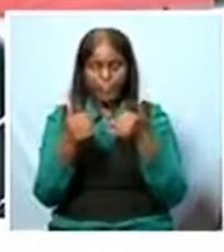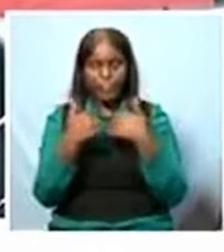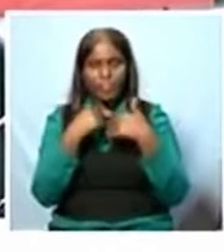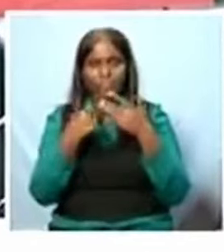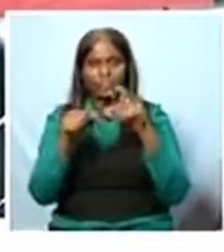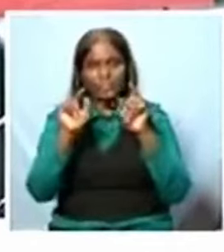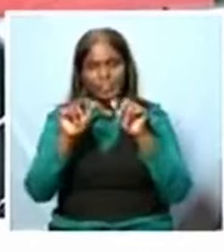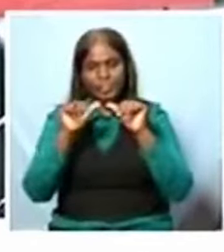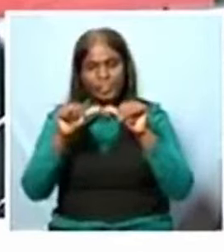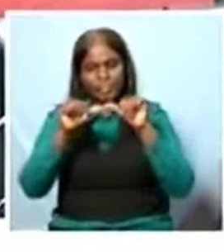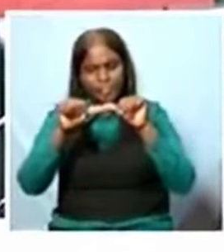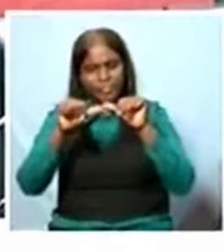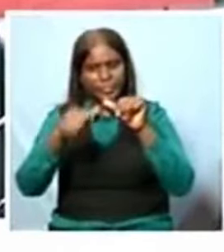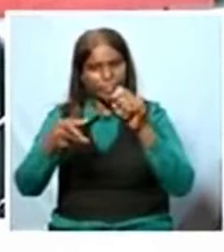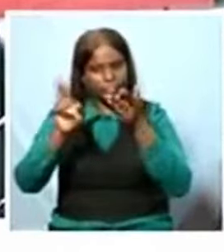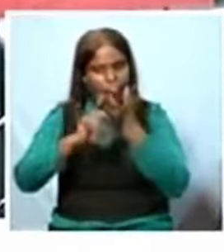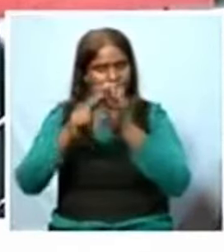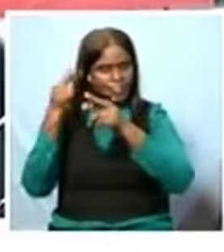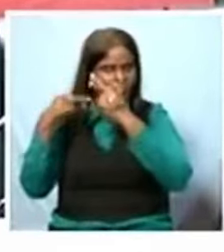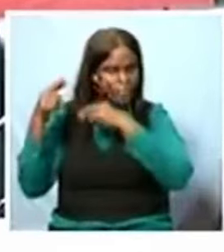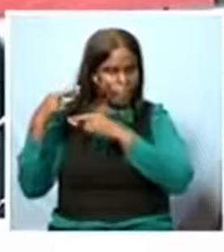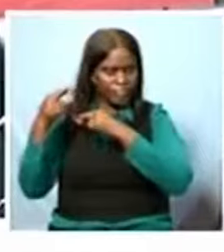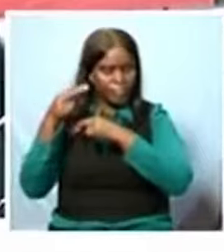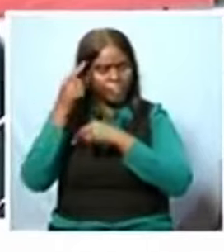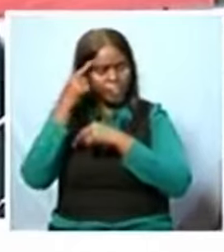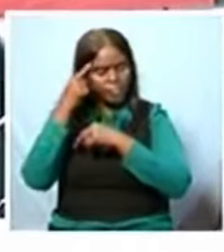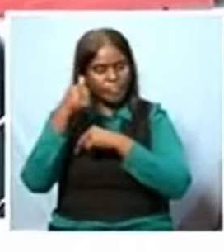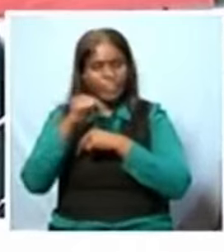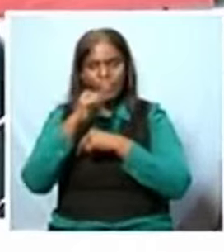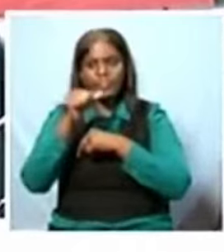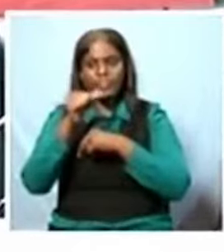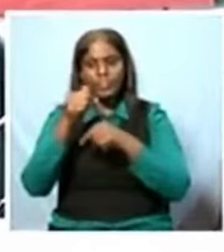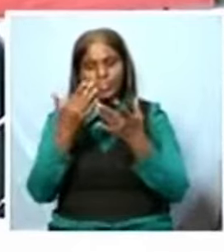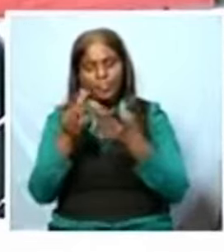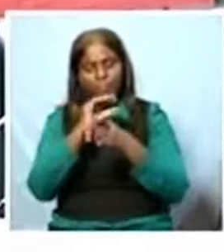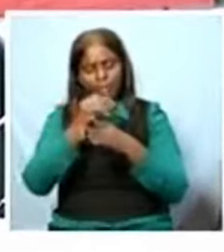can still revisit that so that government is not bound, or the